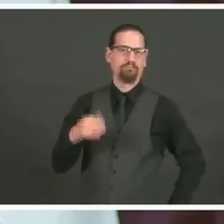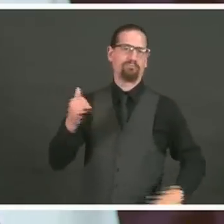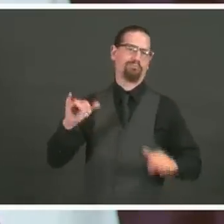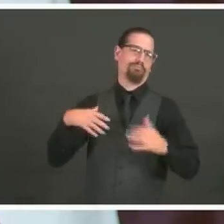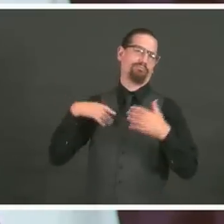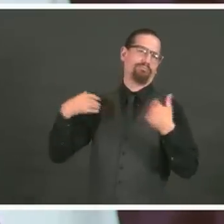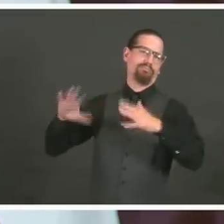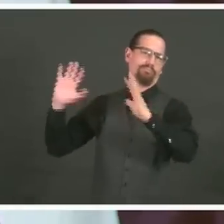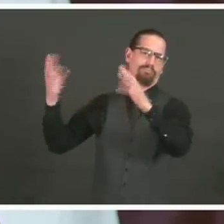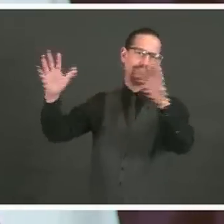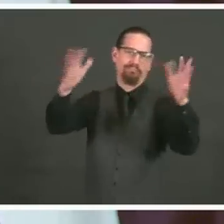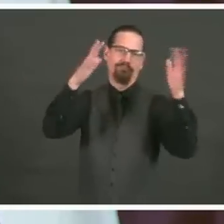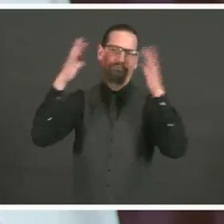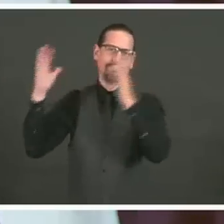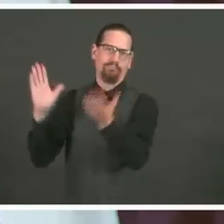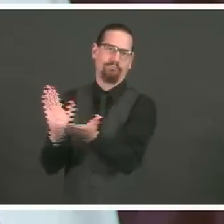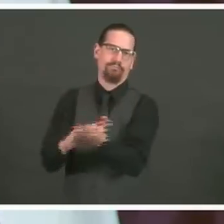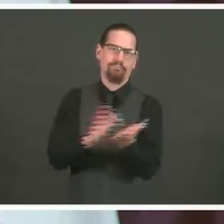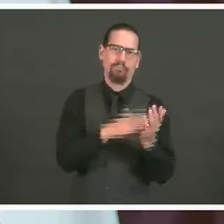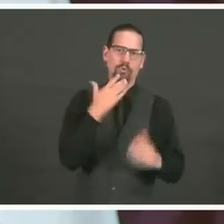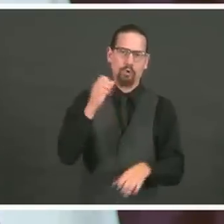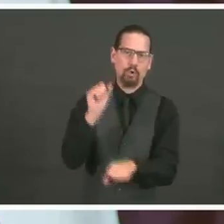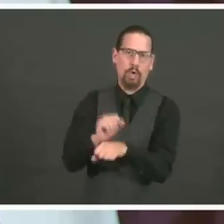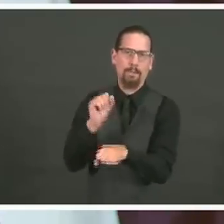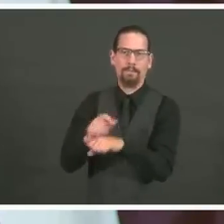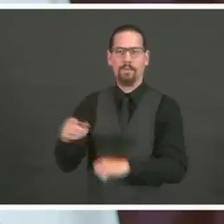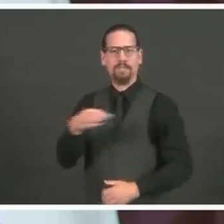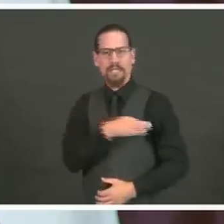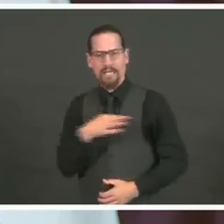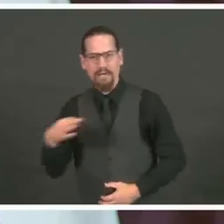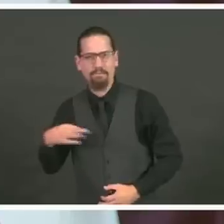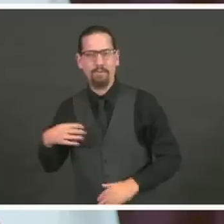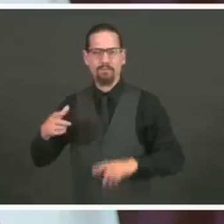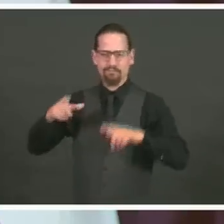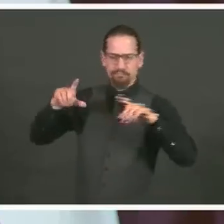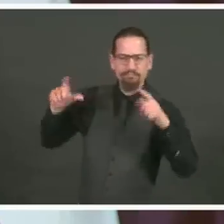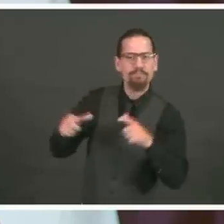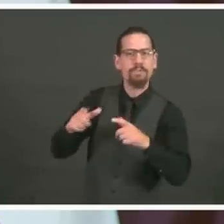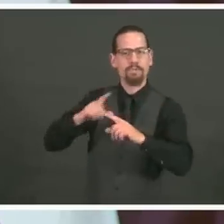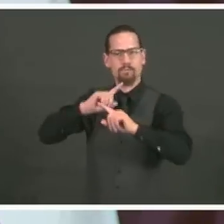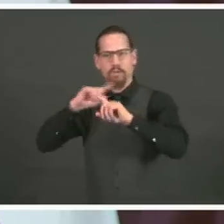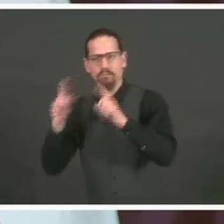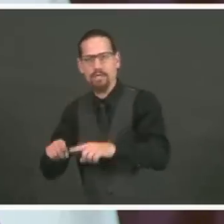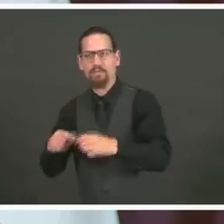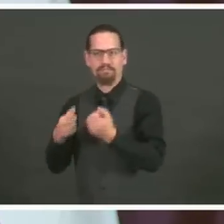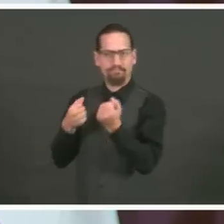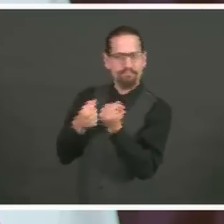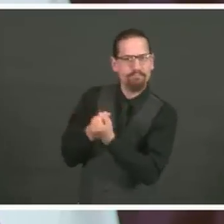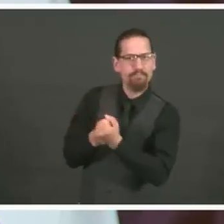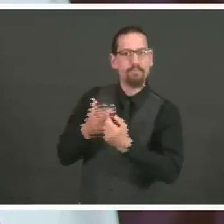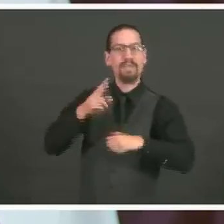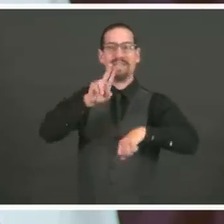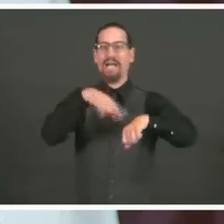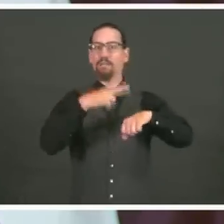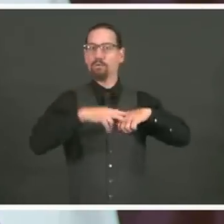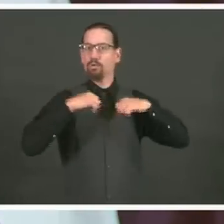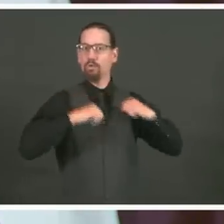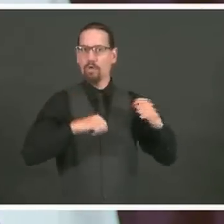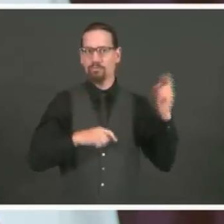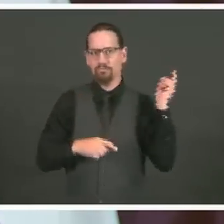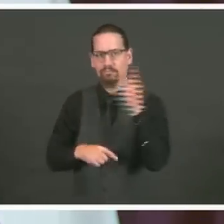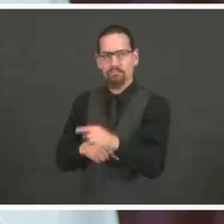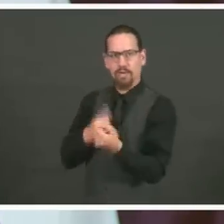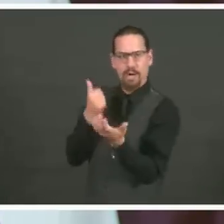the support teams, National Guard and others who've been going out to the nursing homes. Thank you